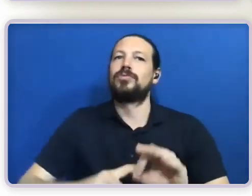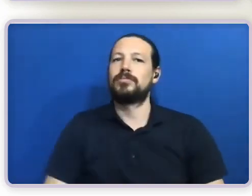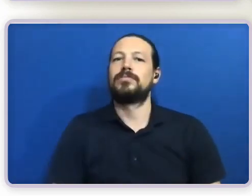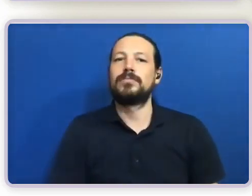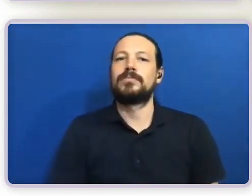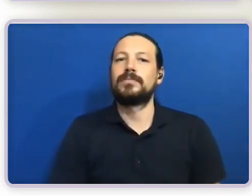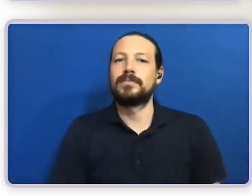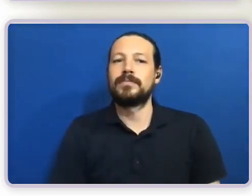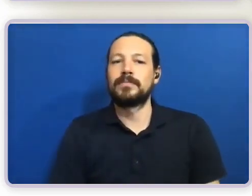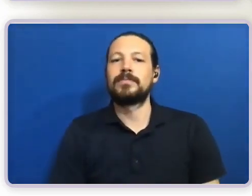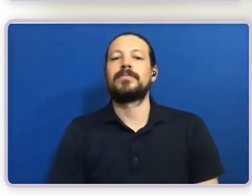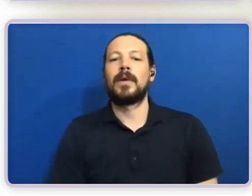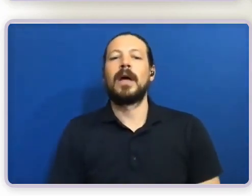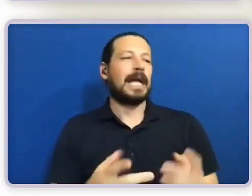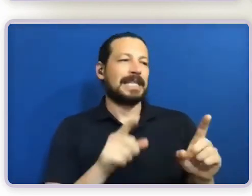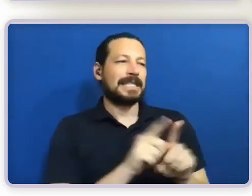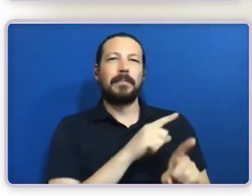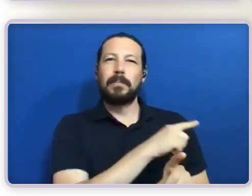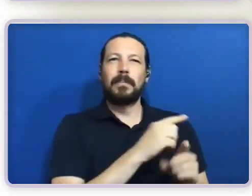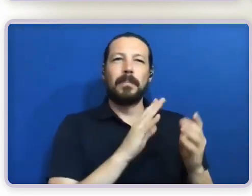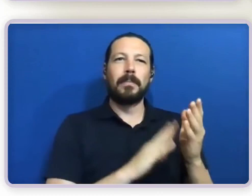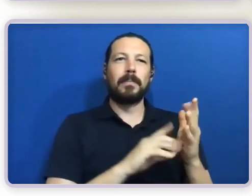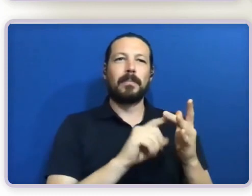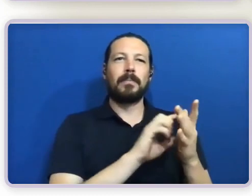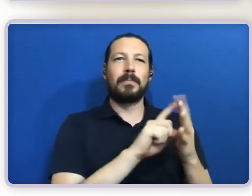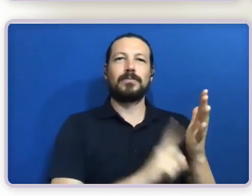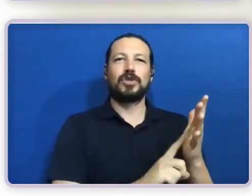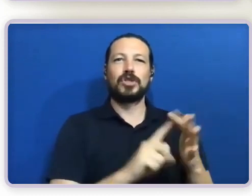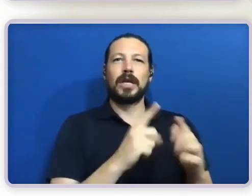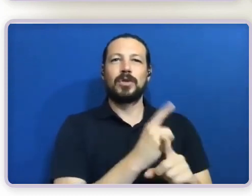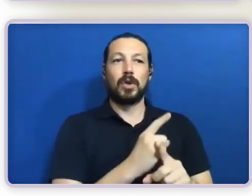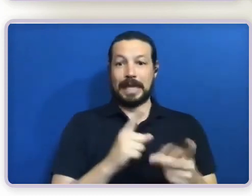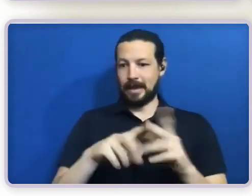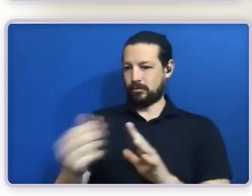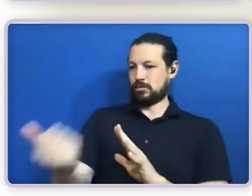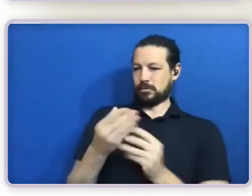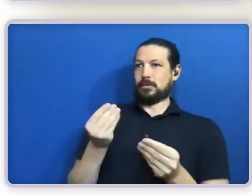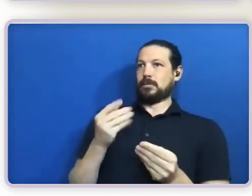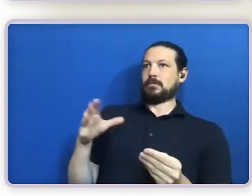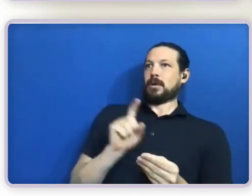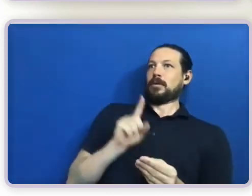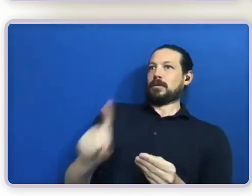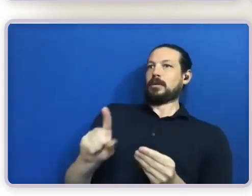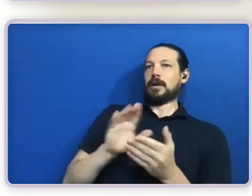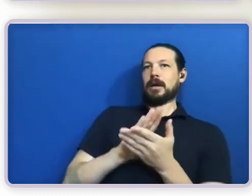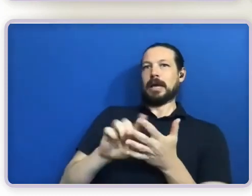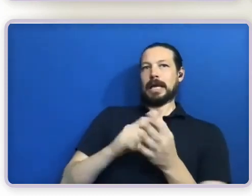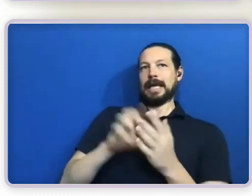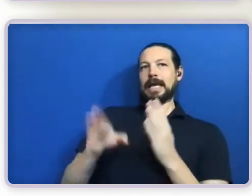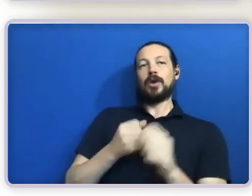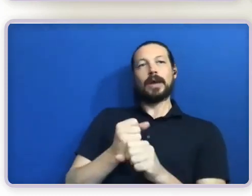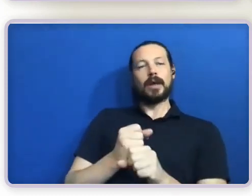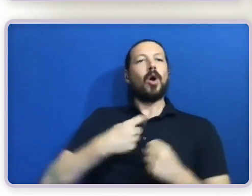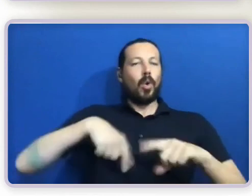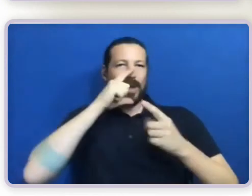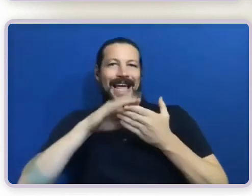Okay, great. And like Michelle said, we can help people through that process and make sure that they are represented